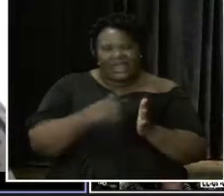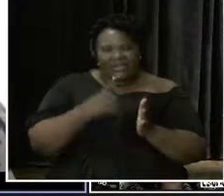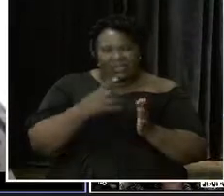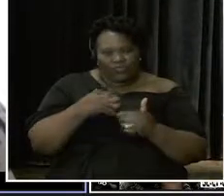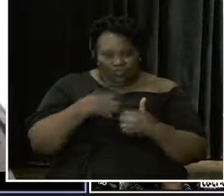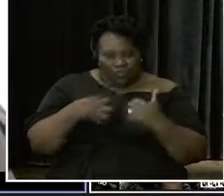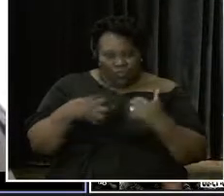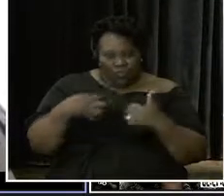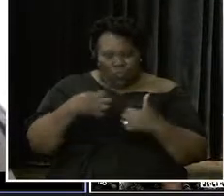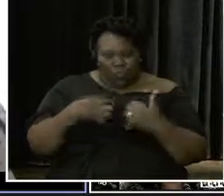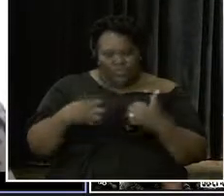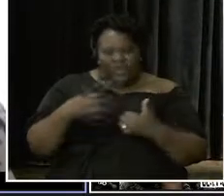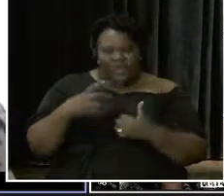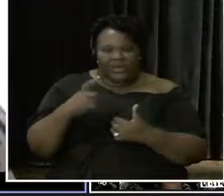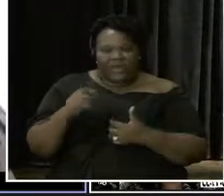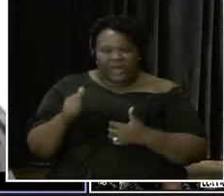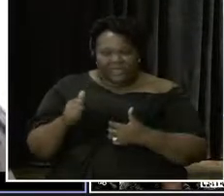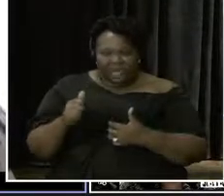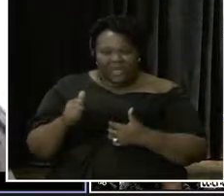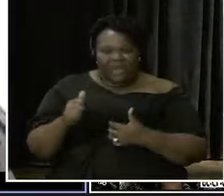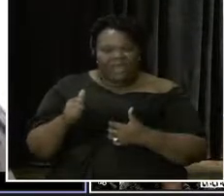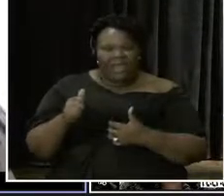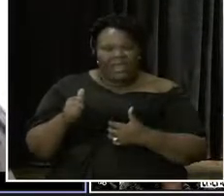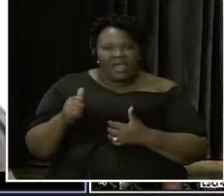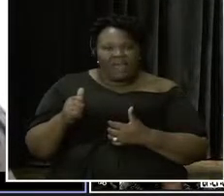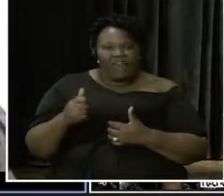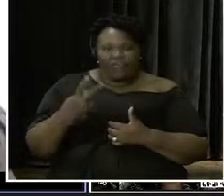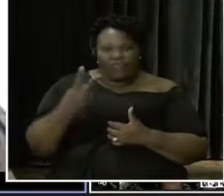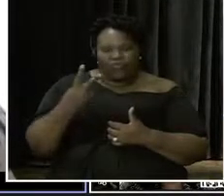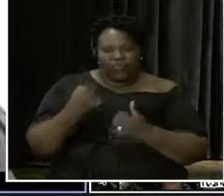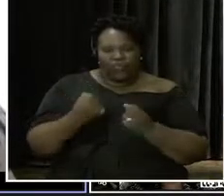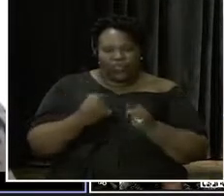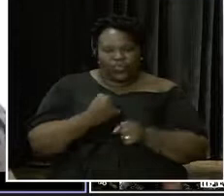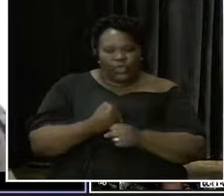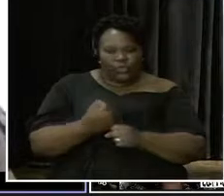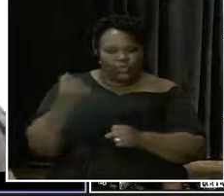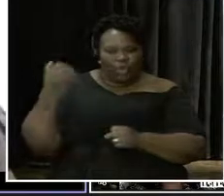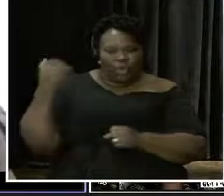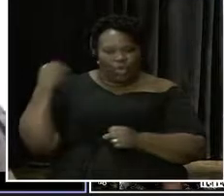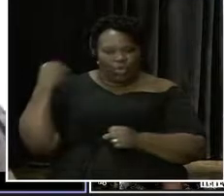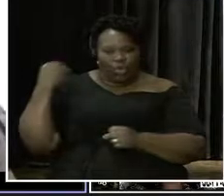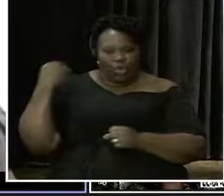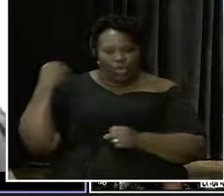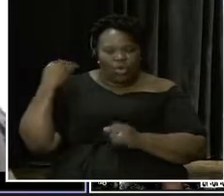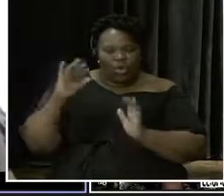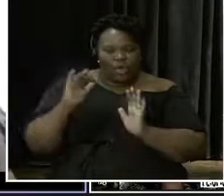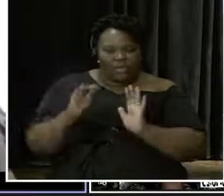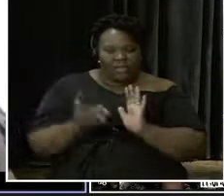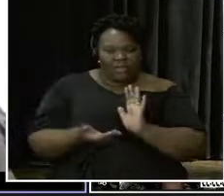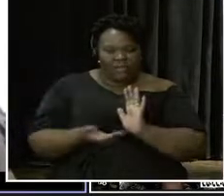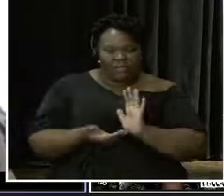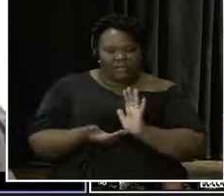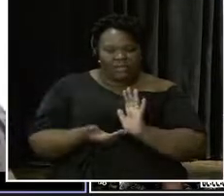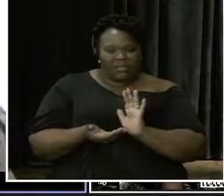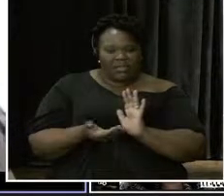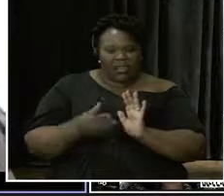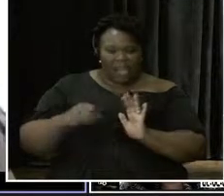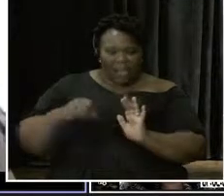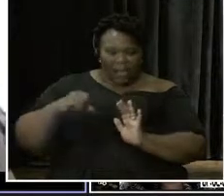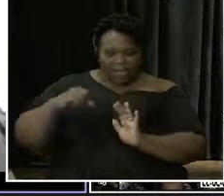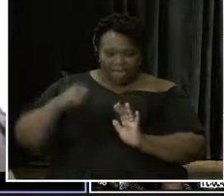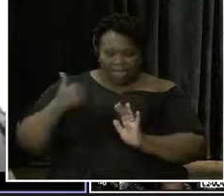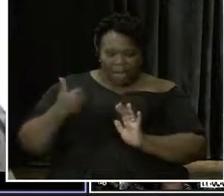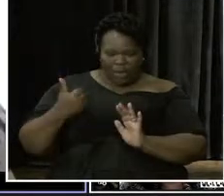to the Democratic Alliance. Over the past couple of years, we have been increasingly enthusiastic